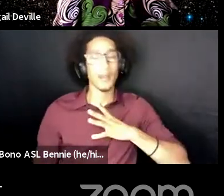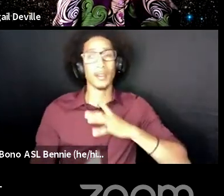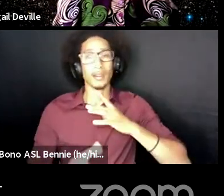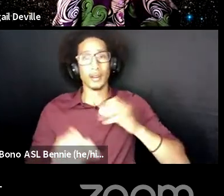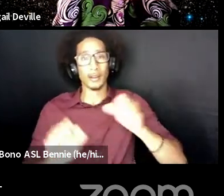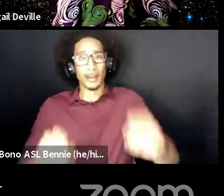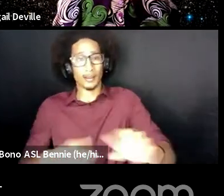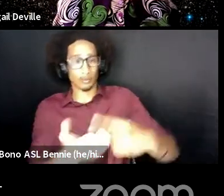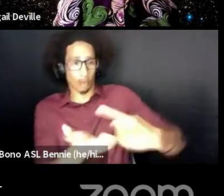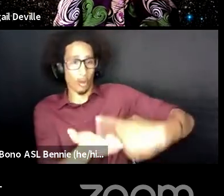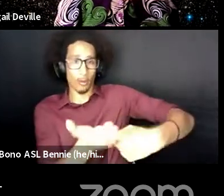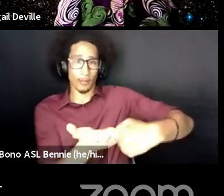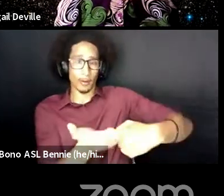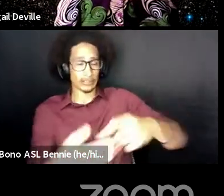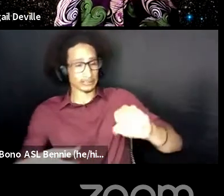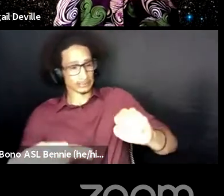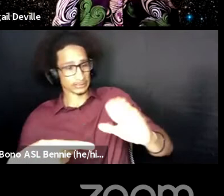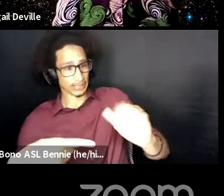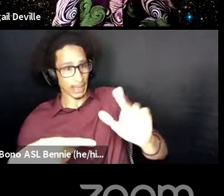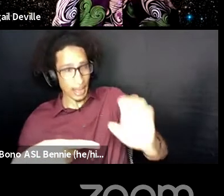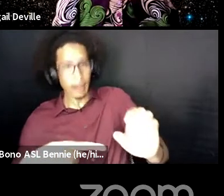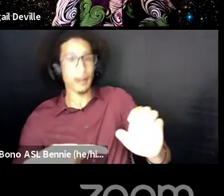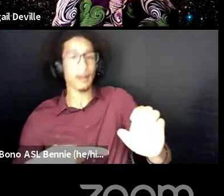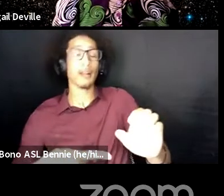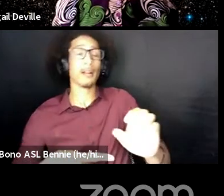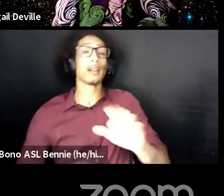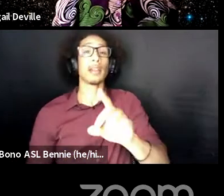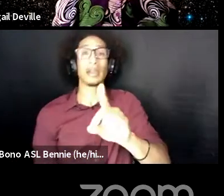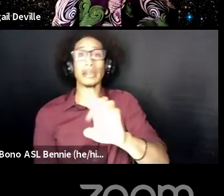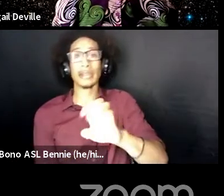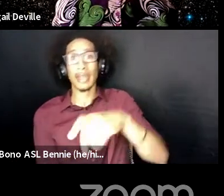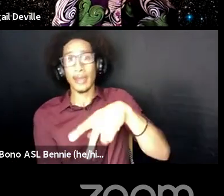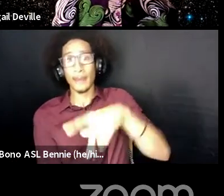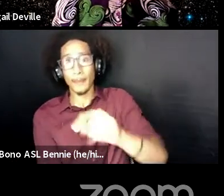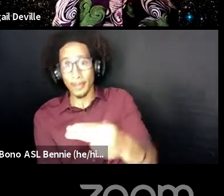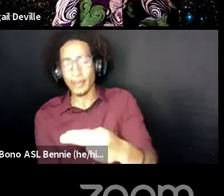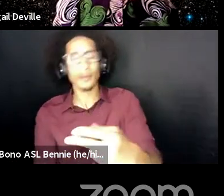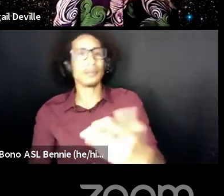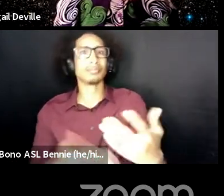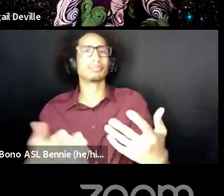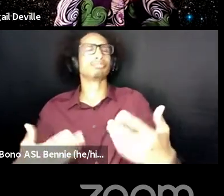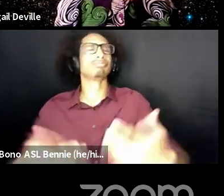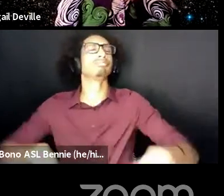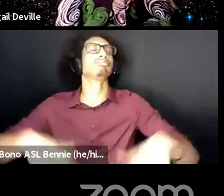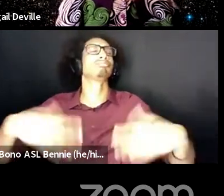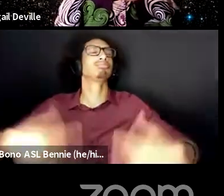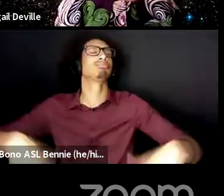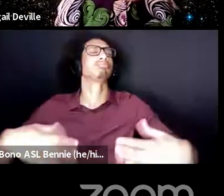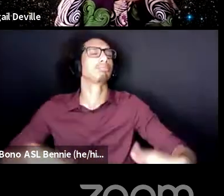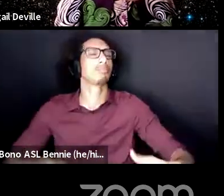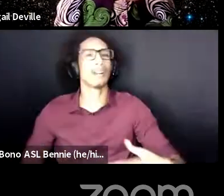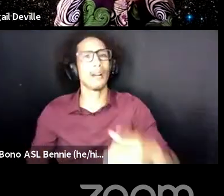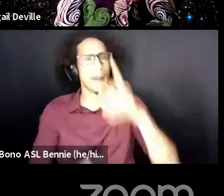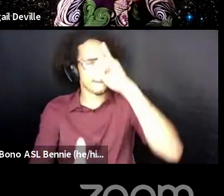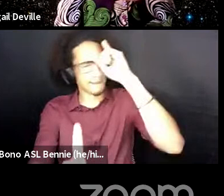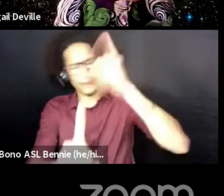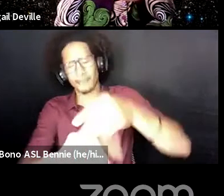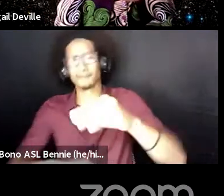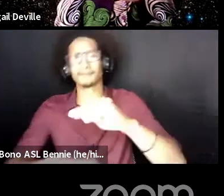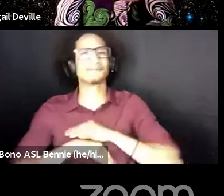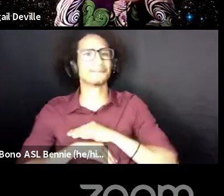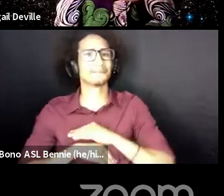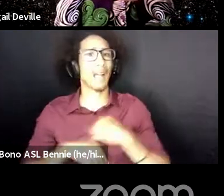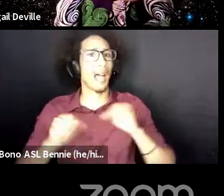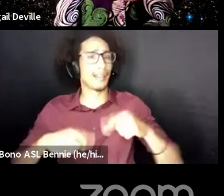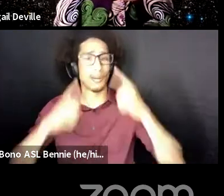depth is it's everything. Like, I could cry right now. And I'm gonna take up one more minute and say,